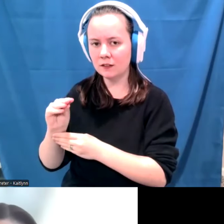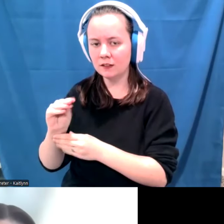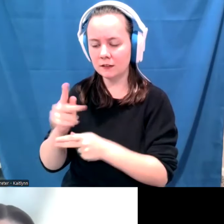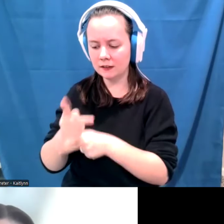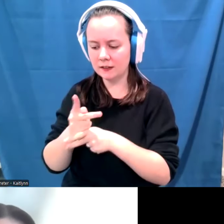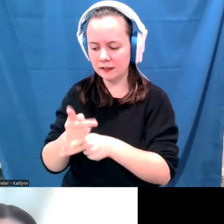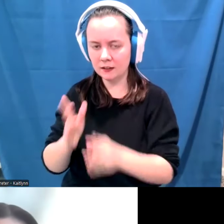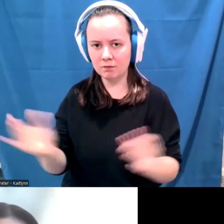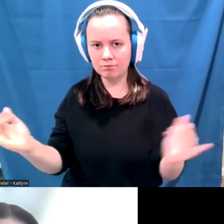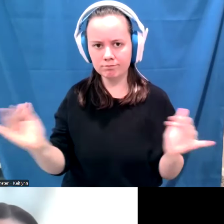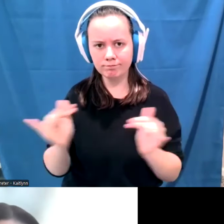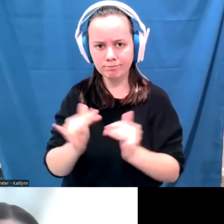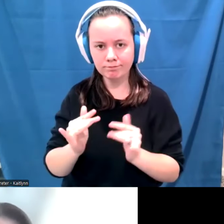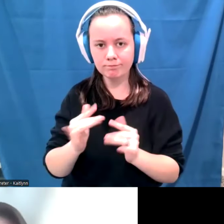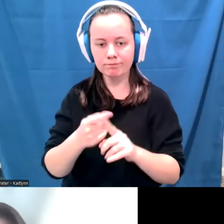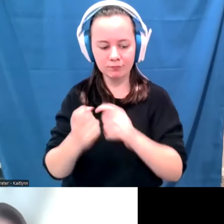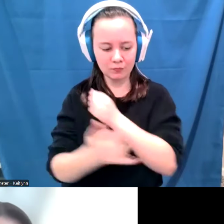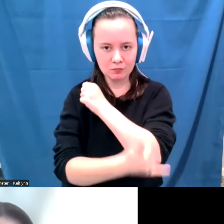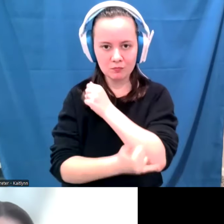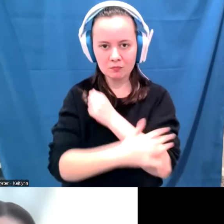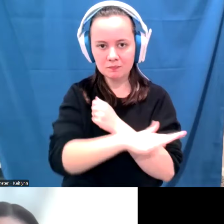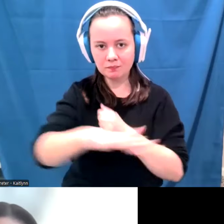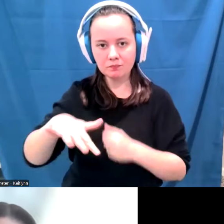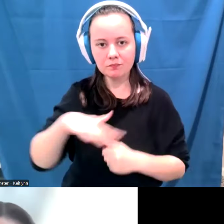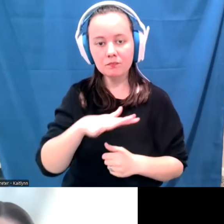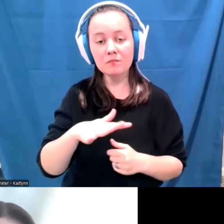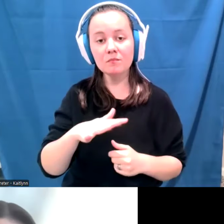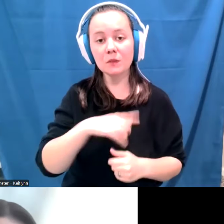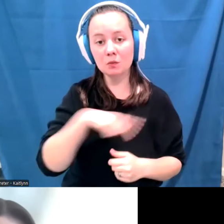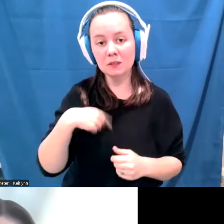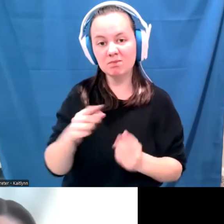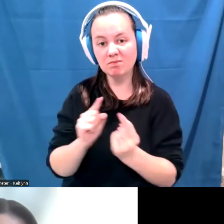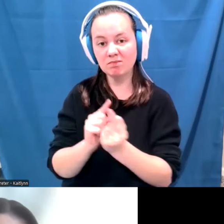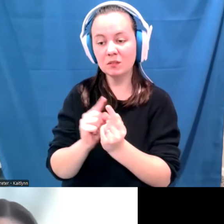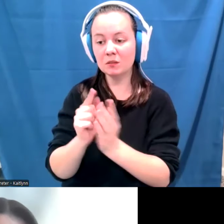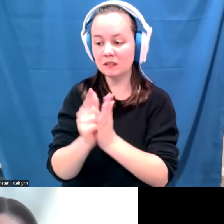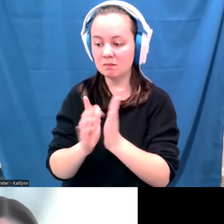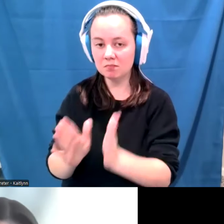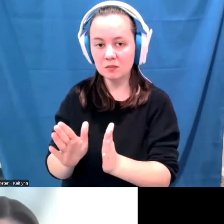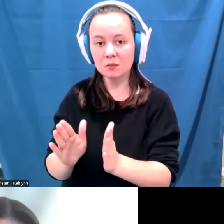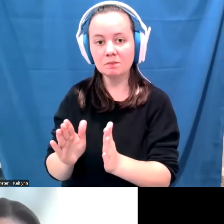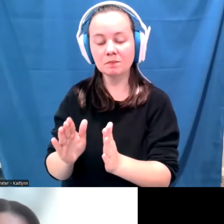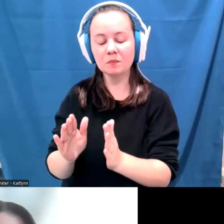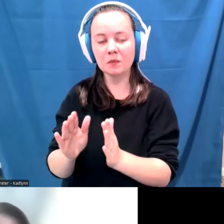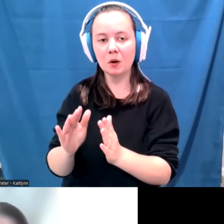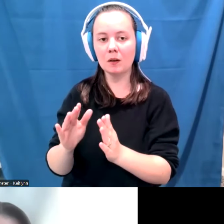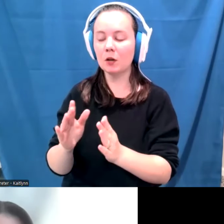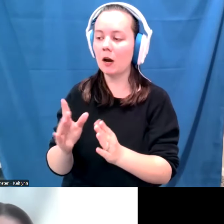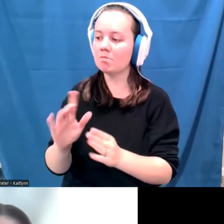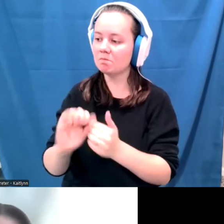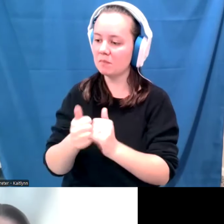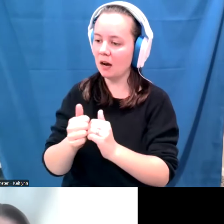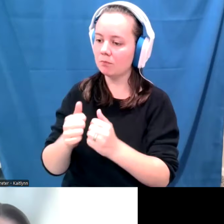country, we met with legislators on the Hill to talk about the national strategy to support family caregivers, which